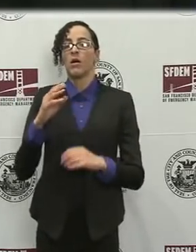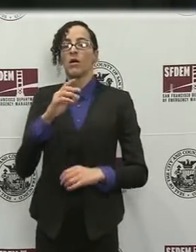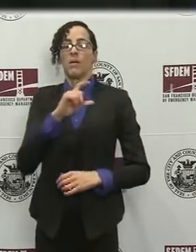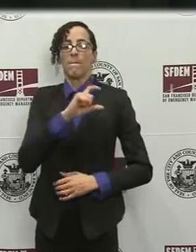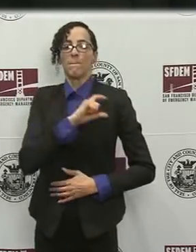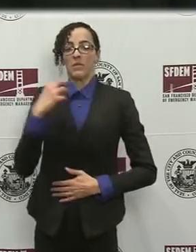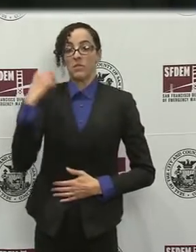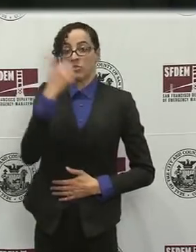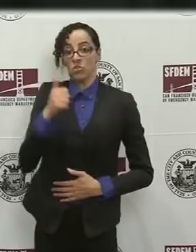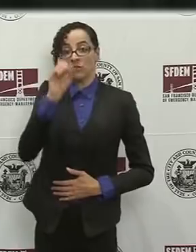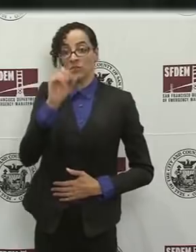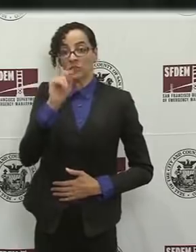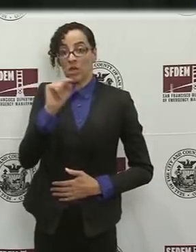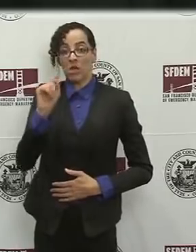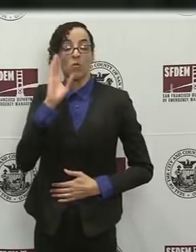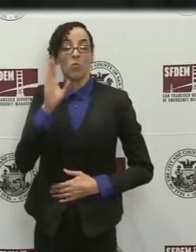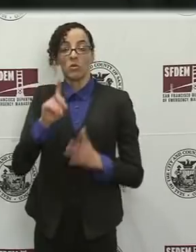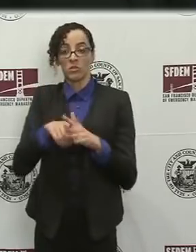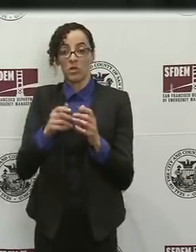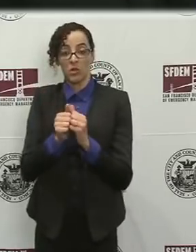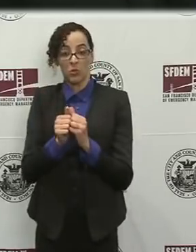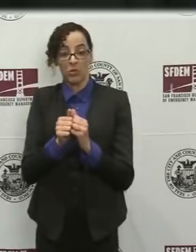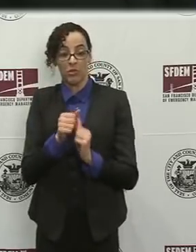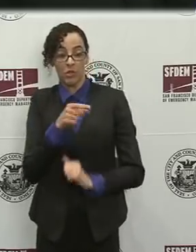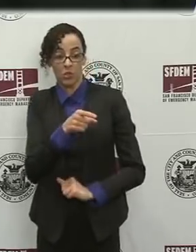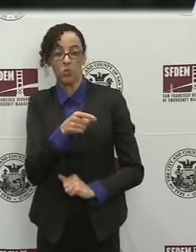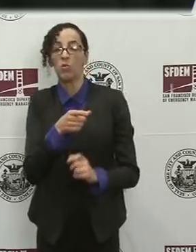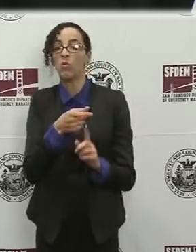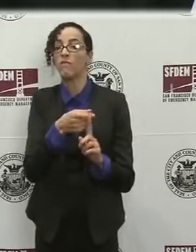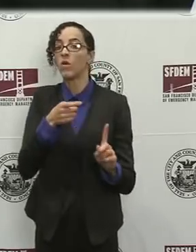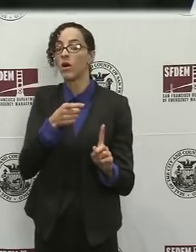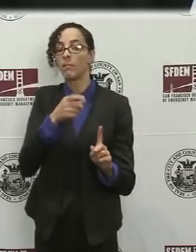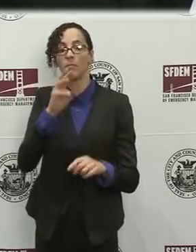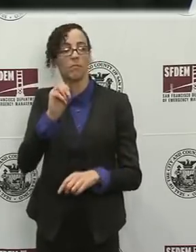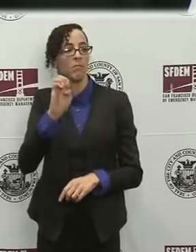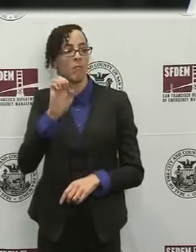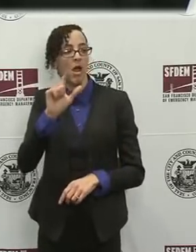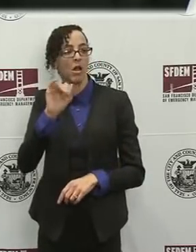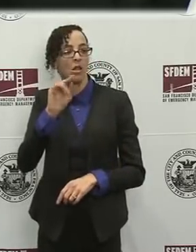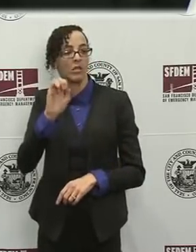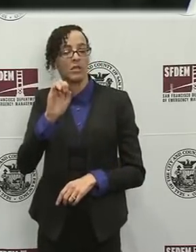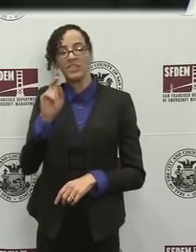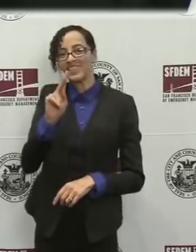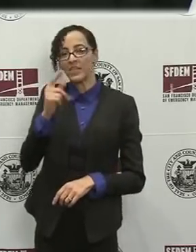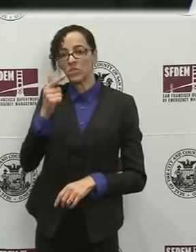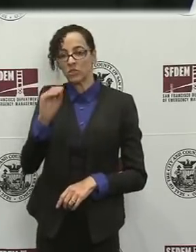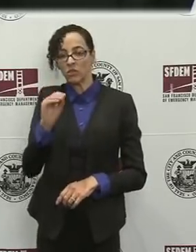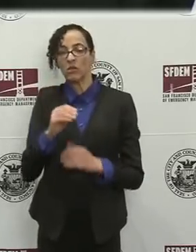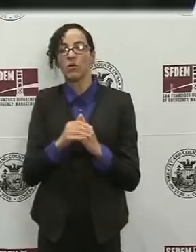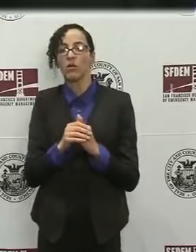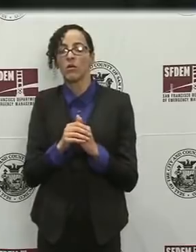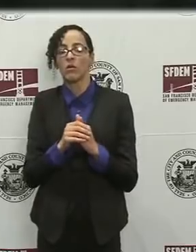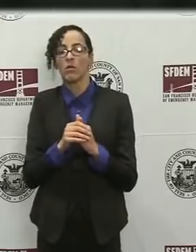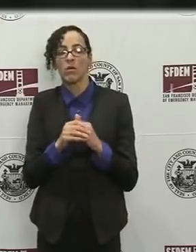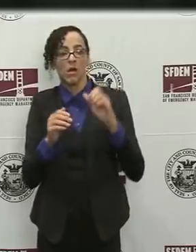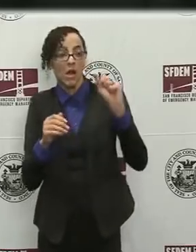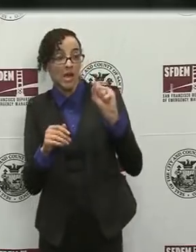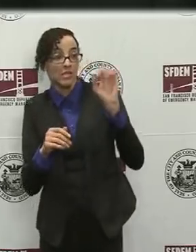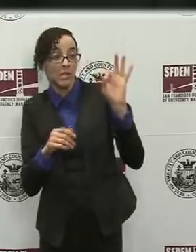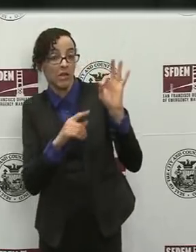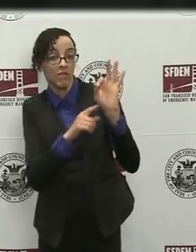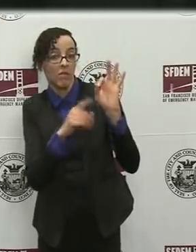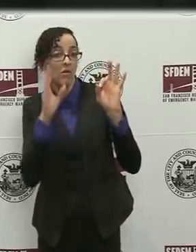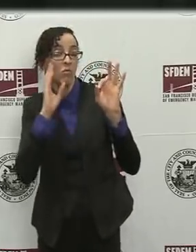First question from Melanie at KGO. Is San Francisco considering implementing a curfew, and if so, could you provide